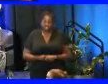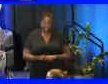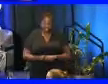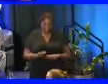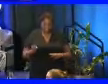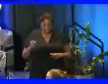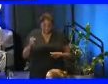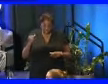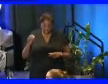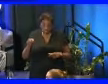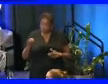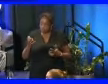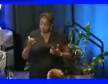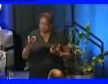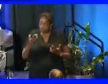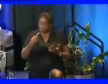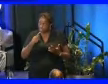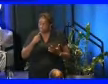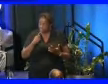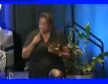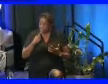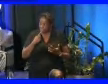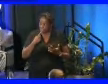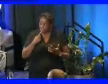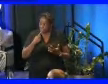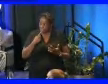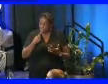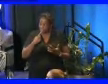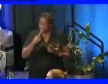And so I just want to say,